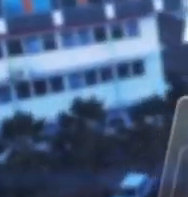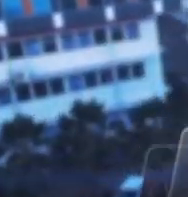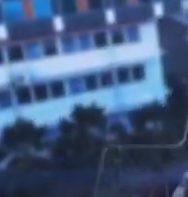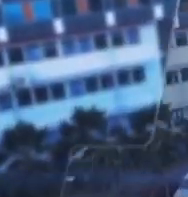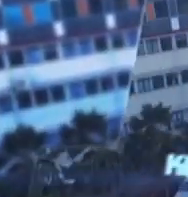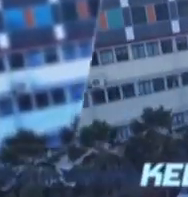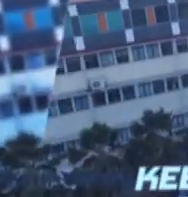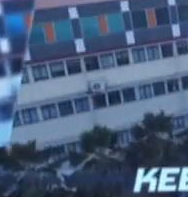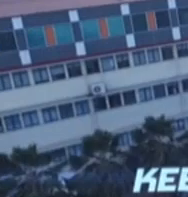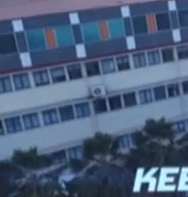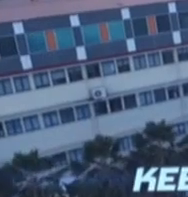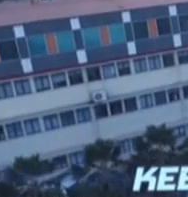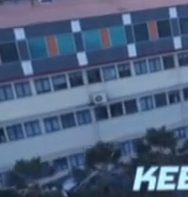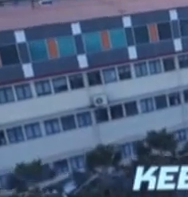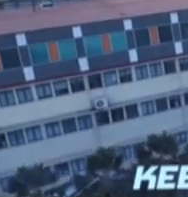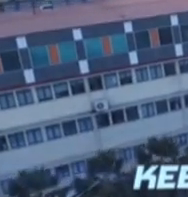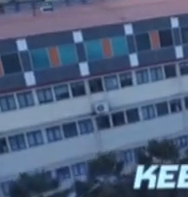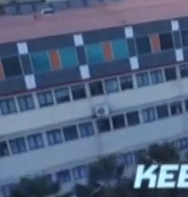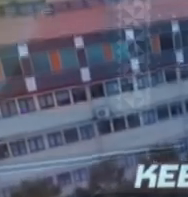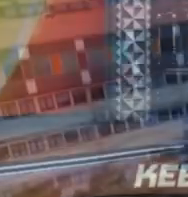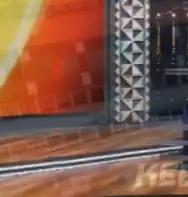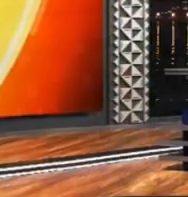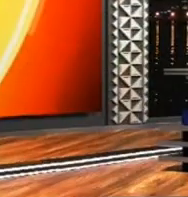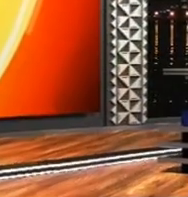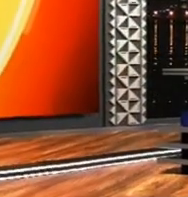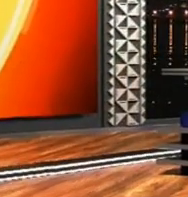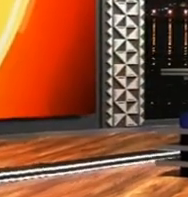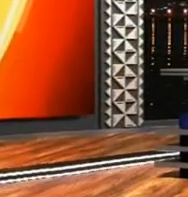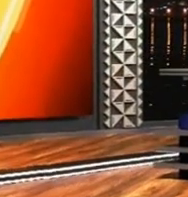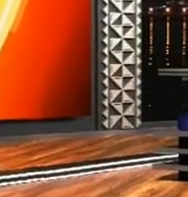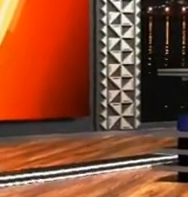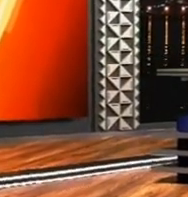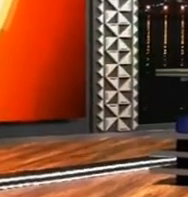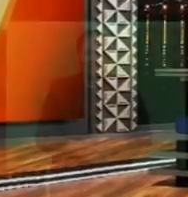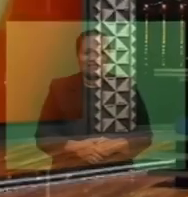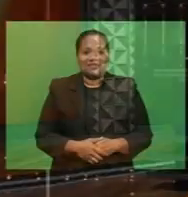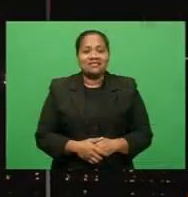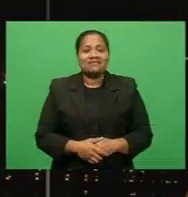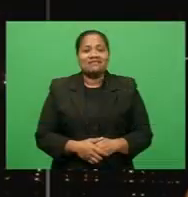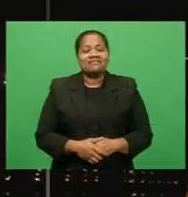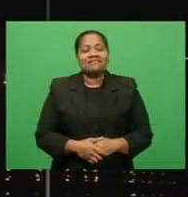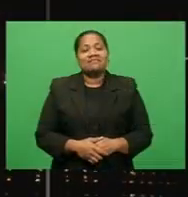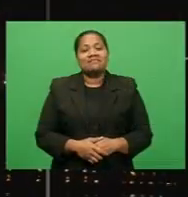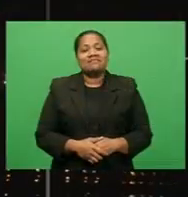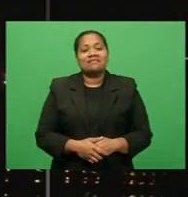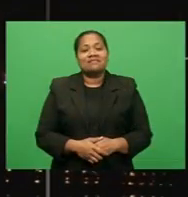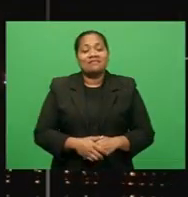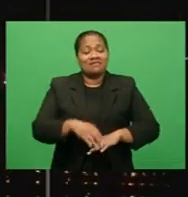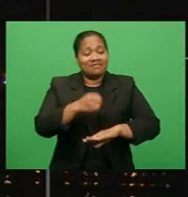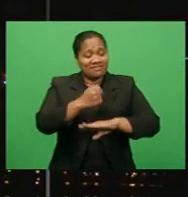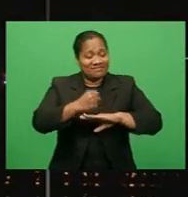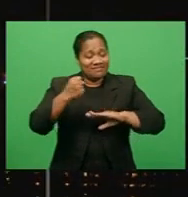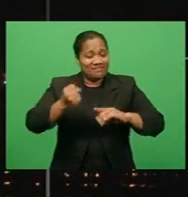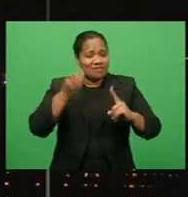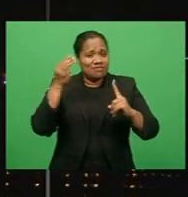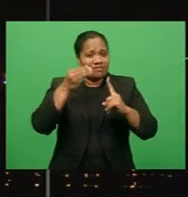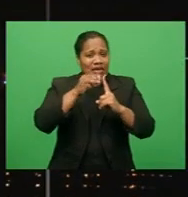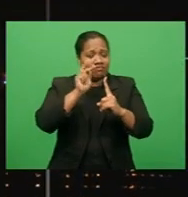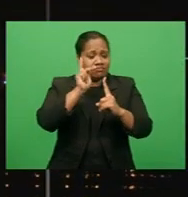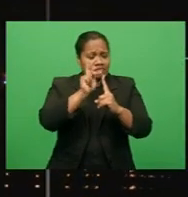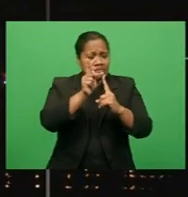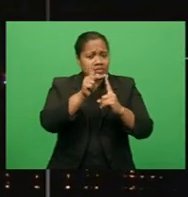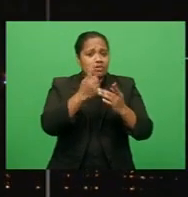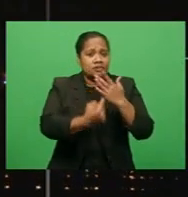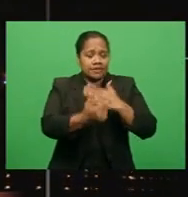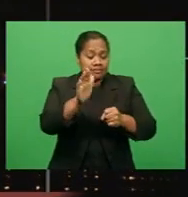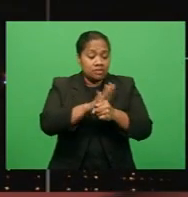From the studios of FBC Suva, Jackie Spate. The government's main priority is to ensure that